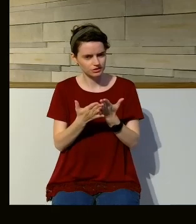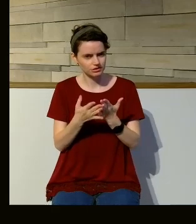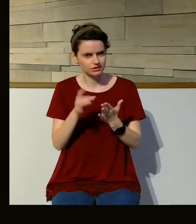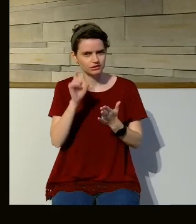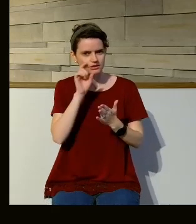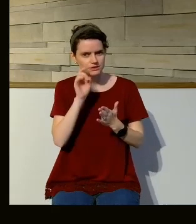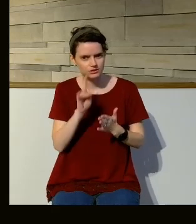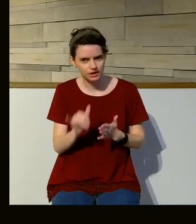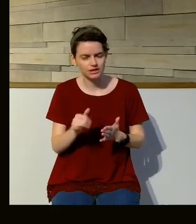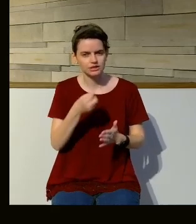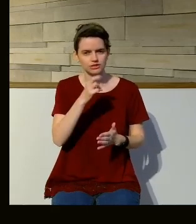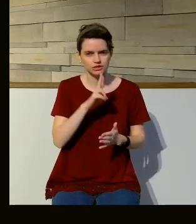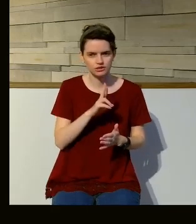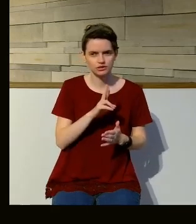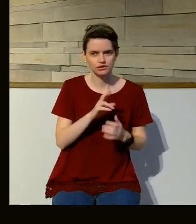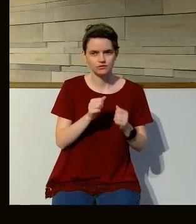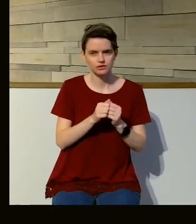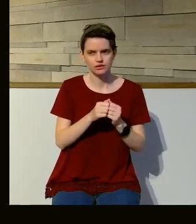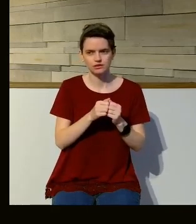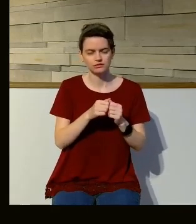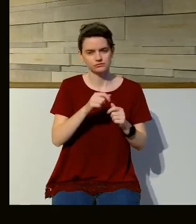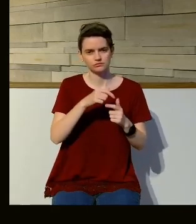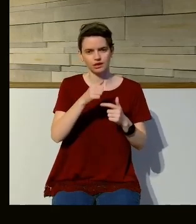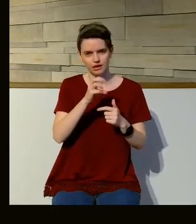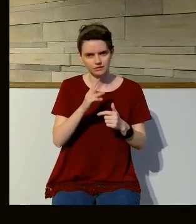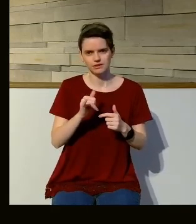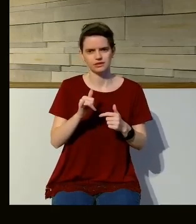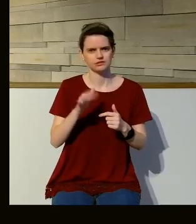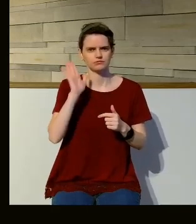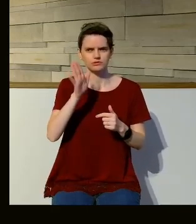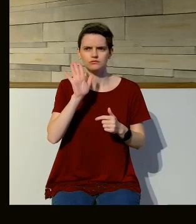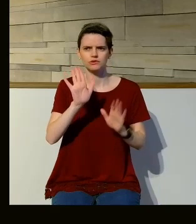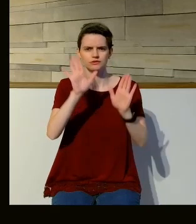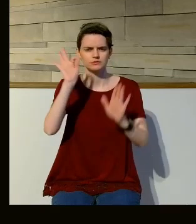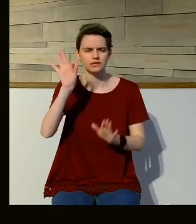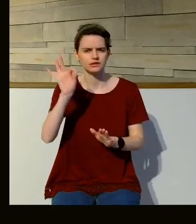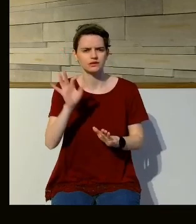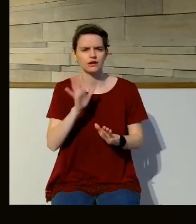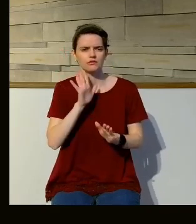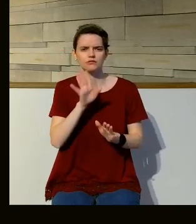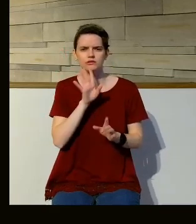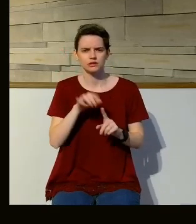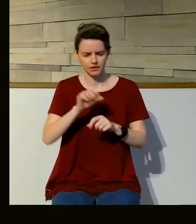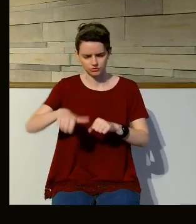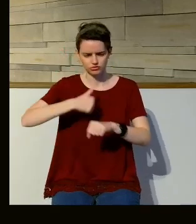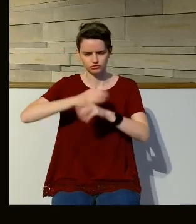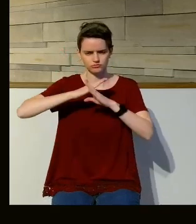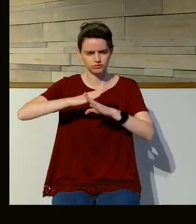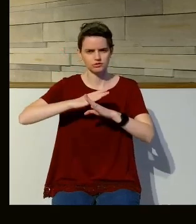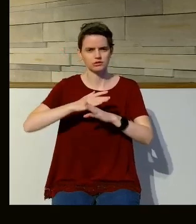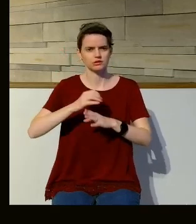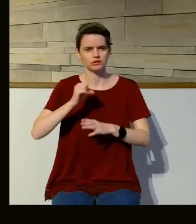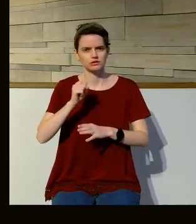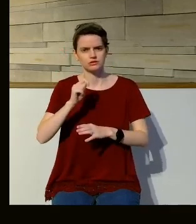Sexuality and Gender by Amy Davison of Mama Bear Apologetics, fantastic speaker and author. I'll be going more into strongholds. Strobel will be